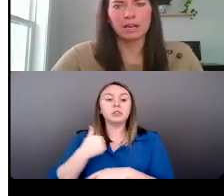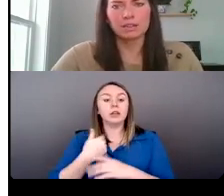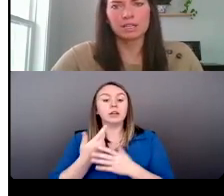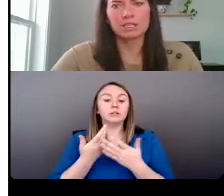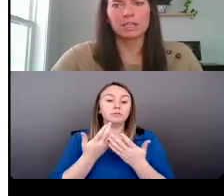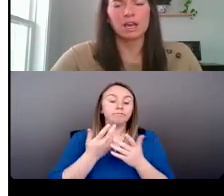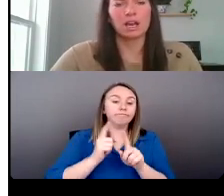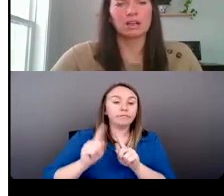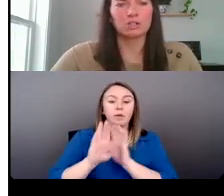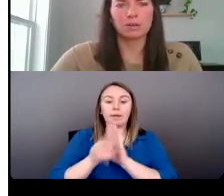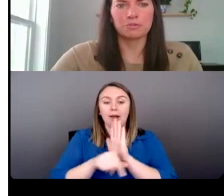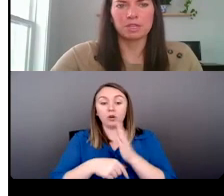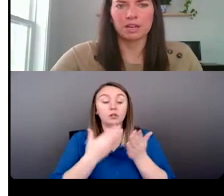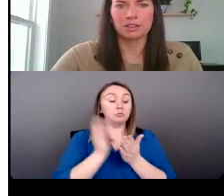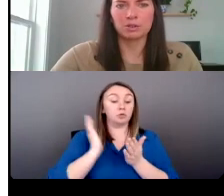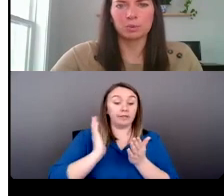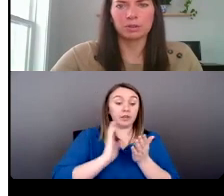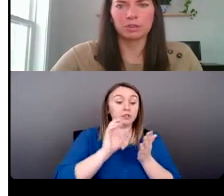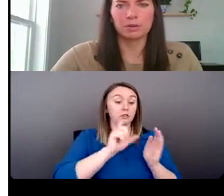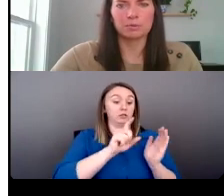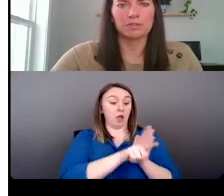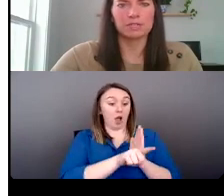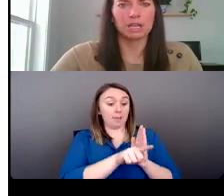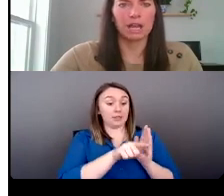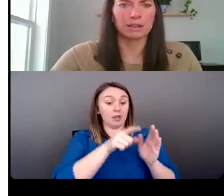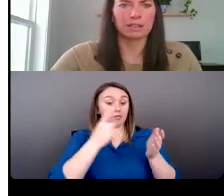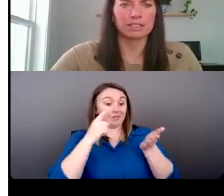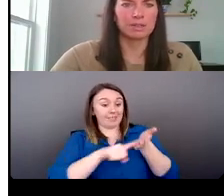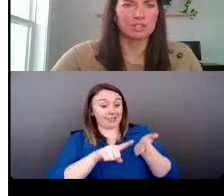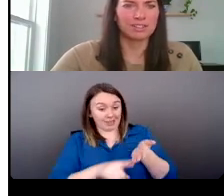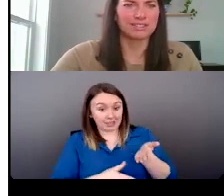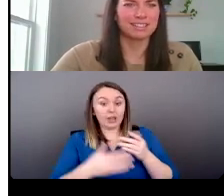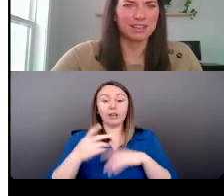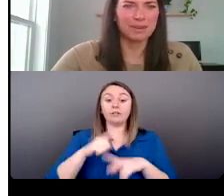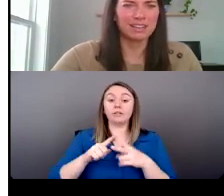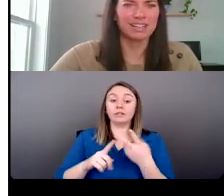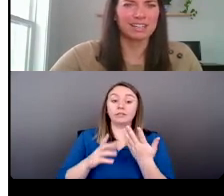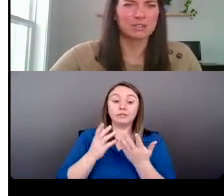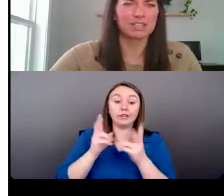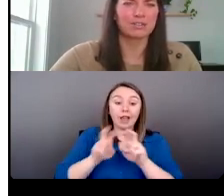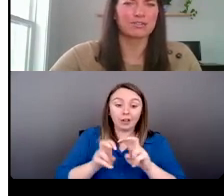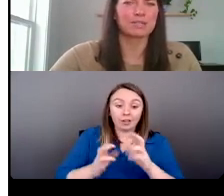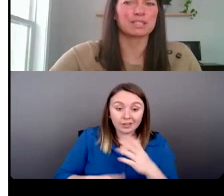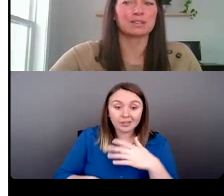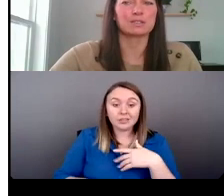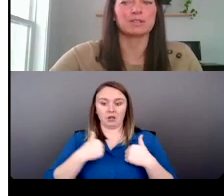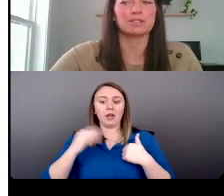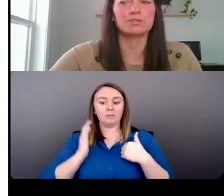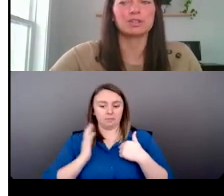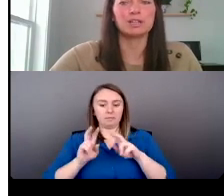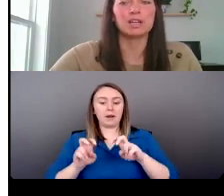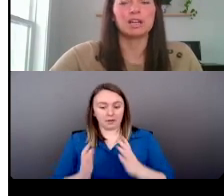DNA analysts. I actually come from the analytical world. I was previously an analyst, I mentioned, with NCMEC, the National Center for Missing and